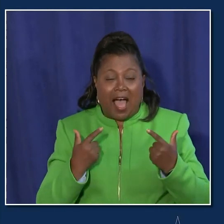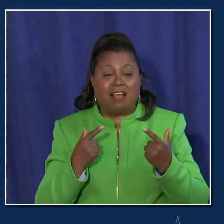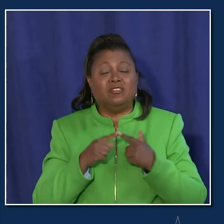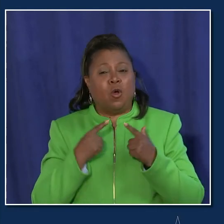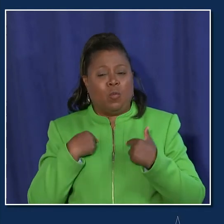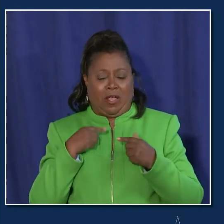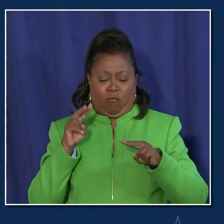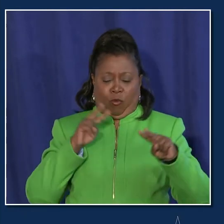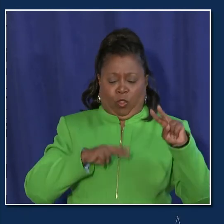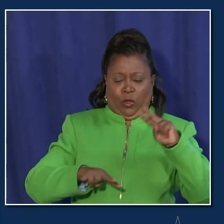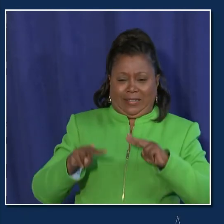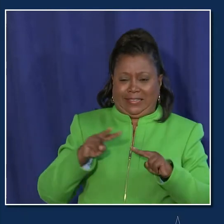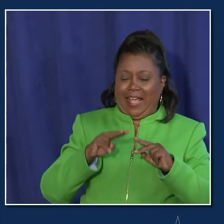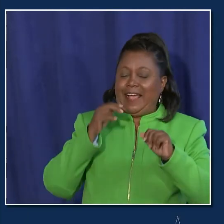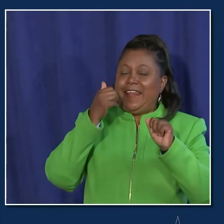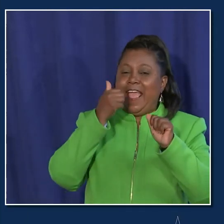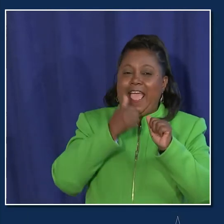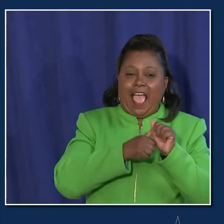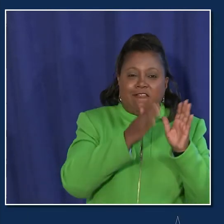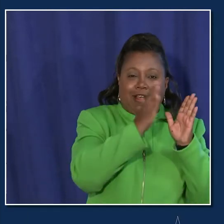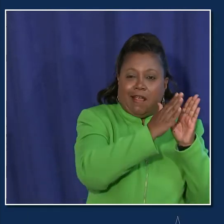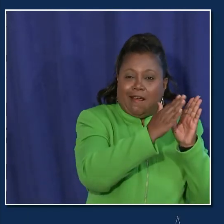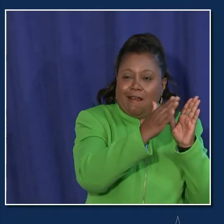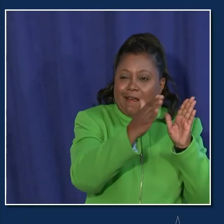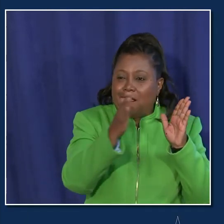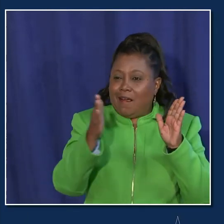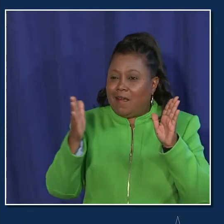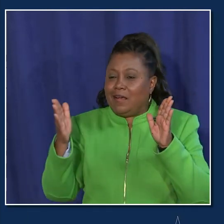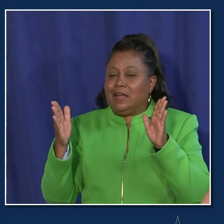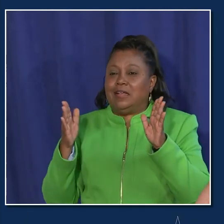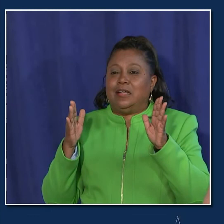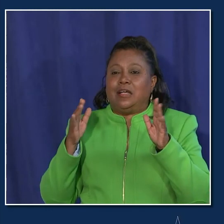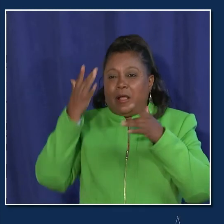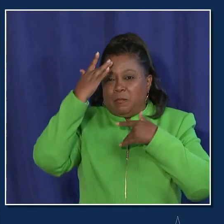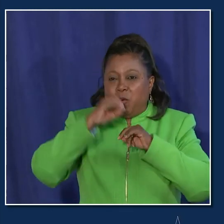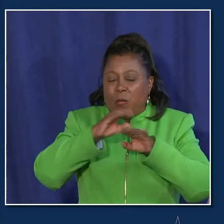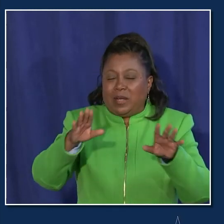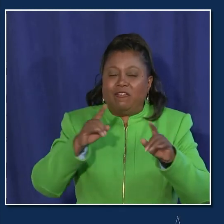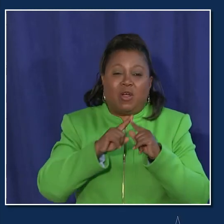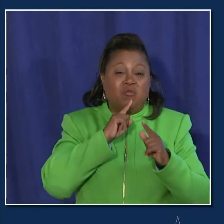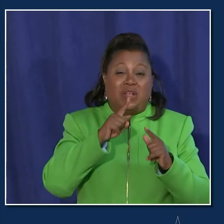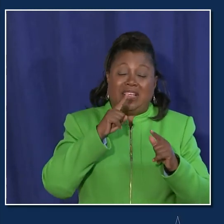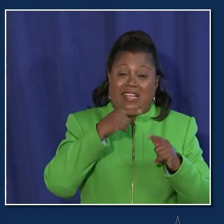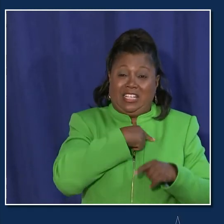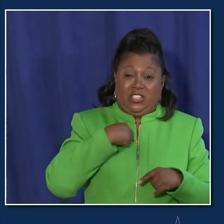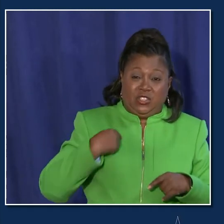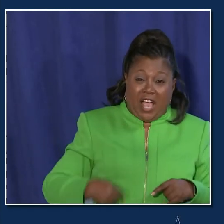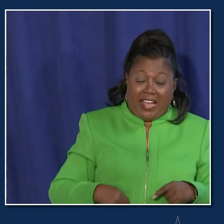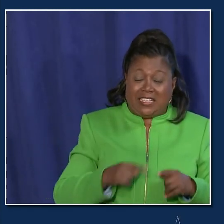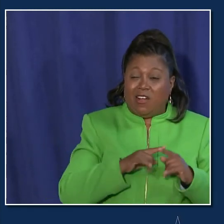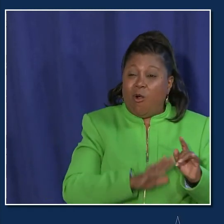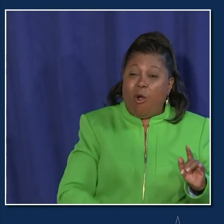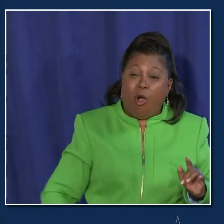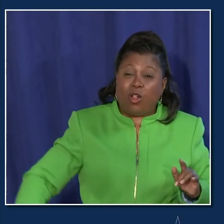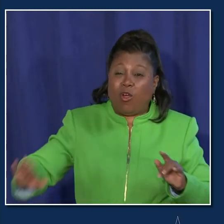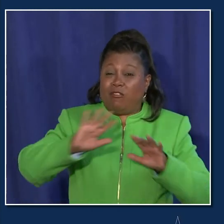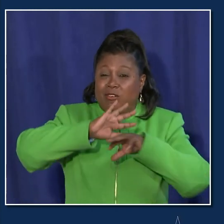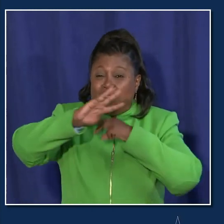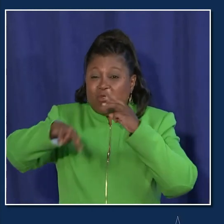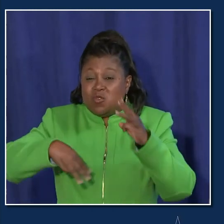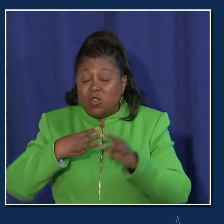So we've looked at every possible permutation from literally China all across the